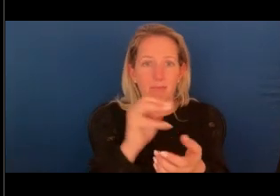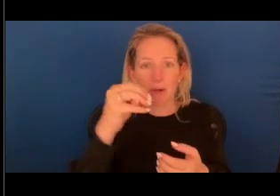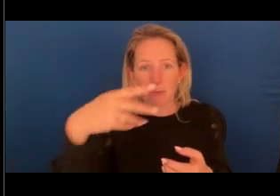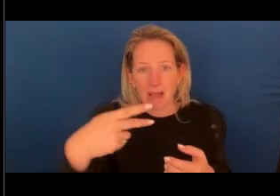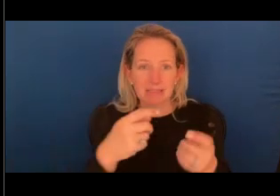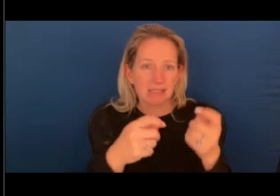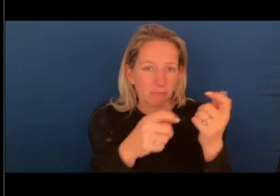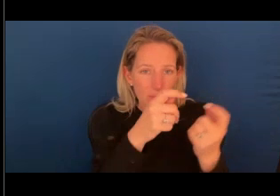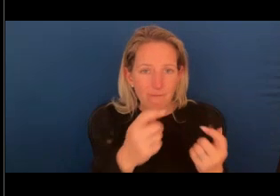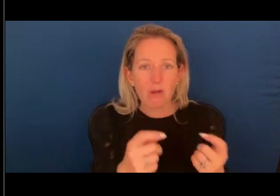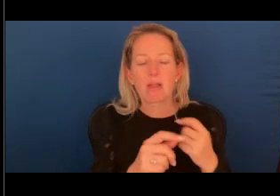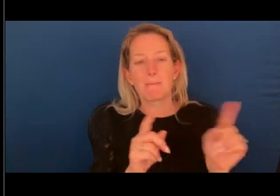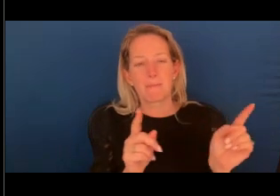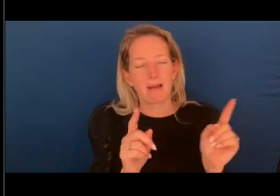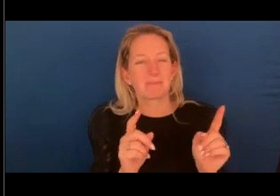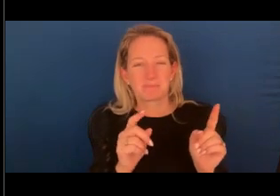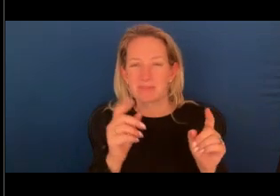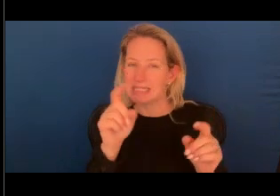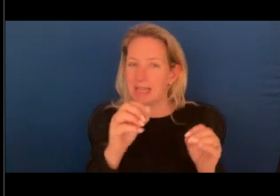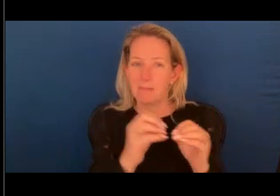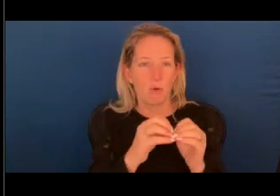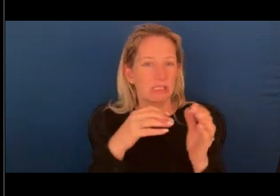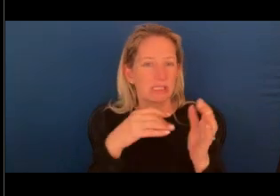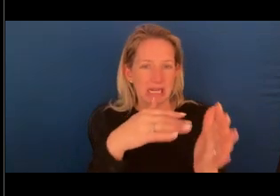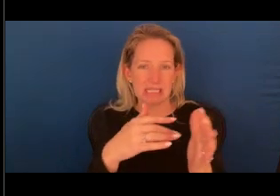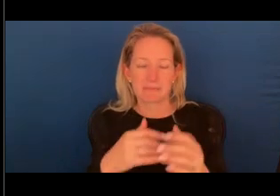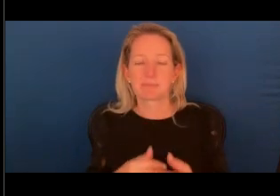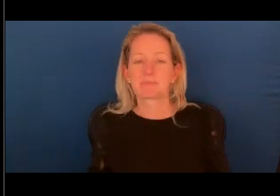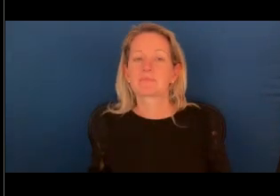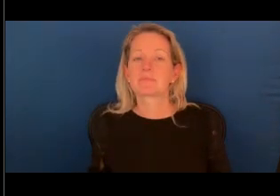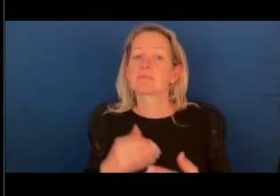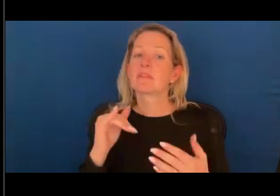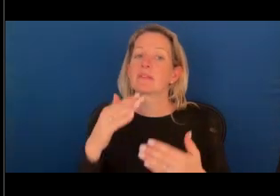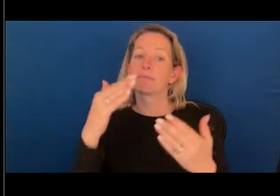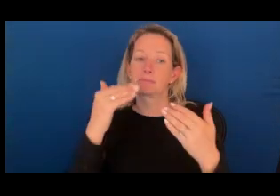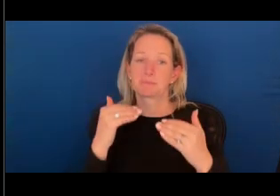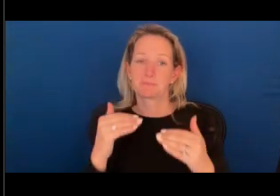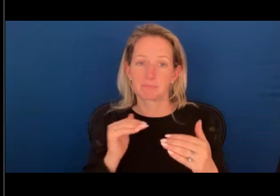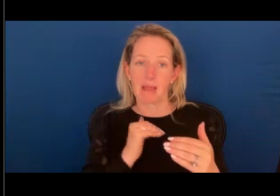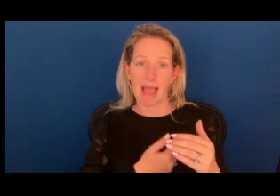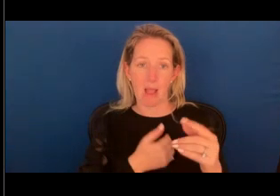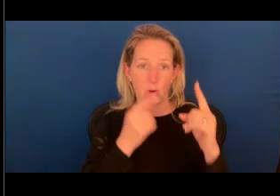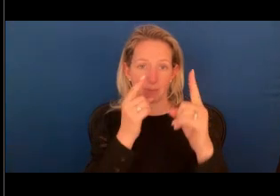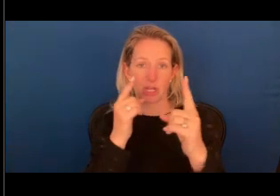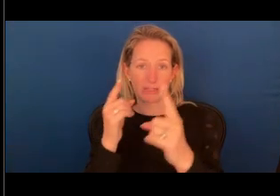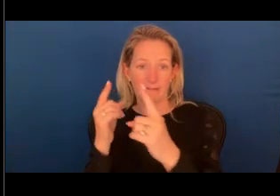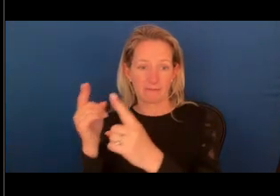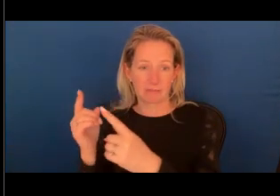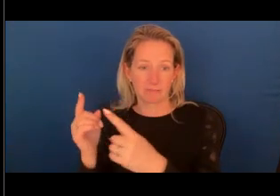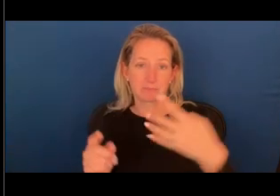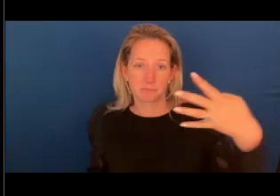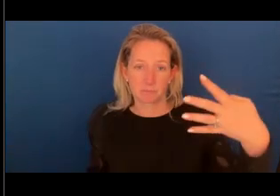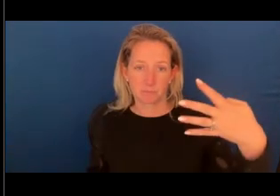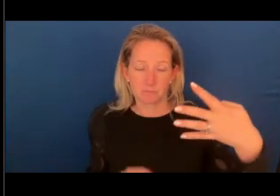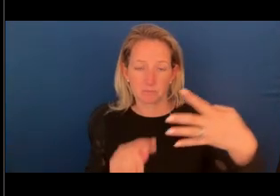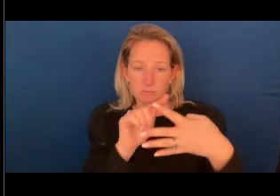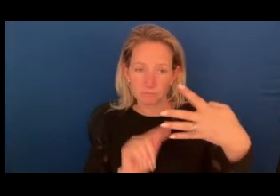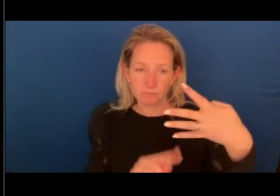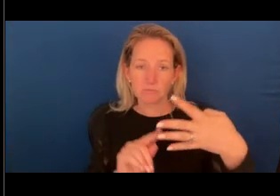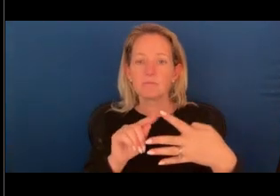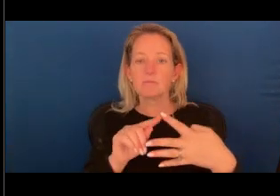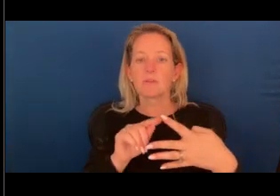study in this regard. So with that background, next slide, please. Here are our objectives. We're going to be assessing the performance of